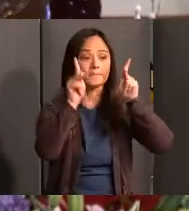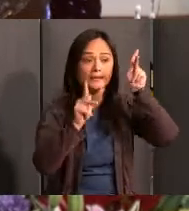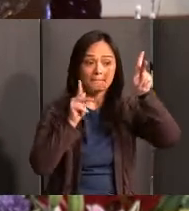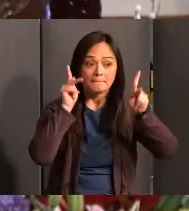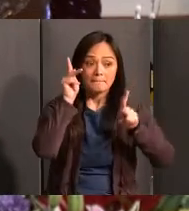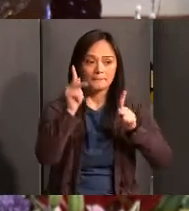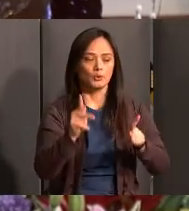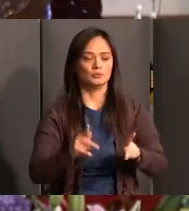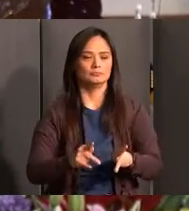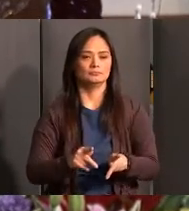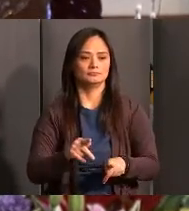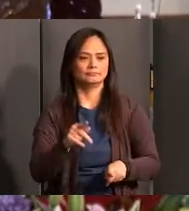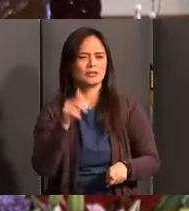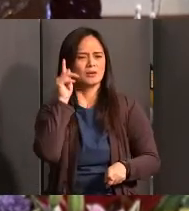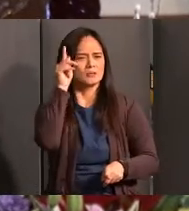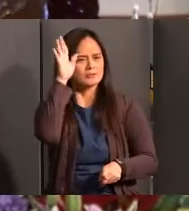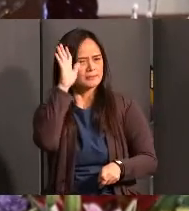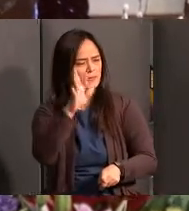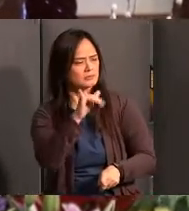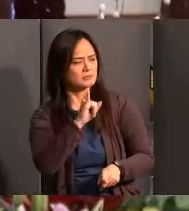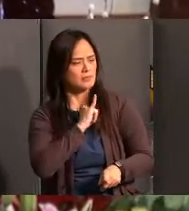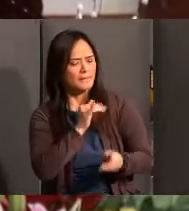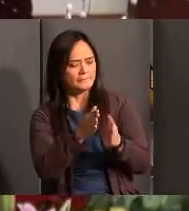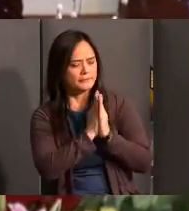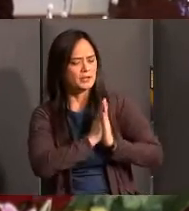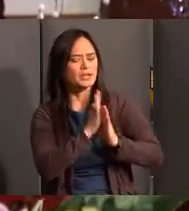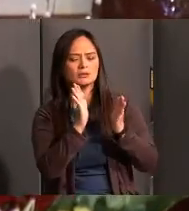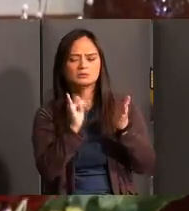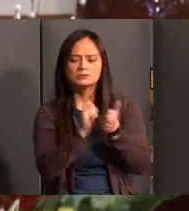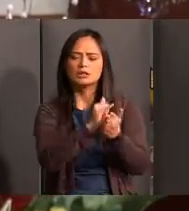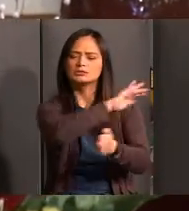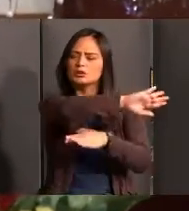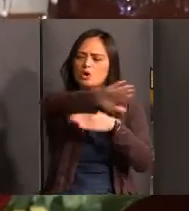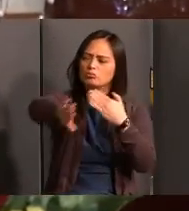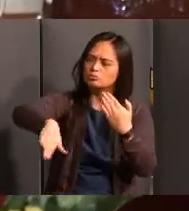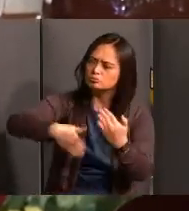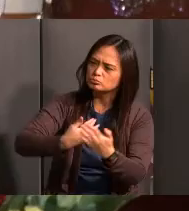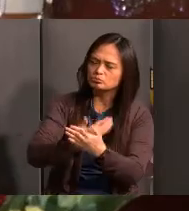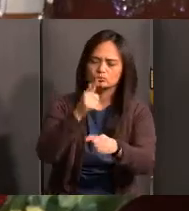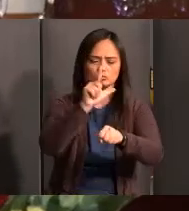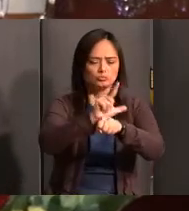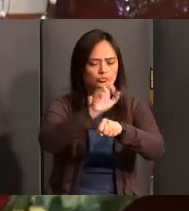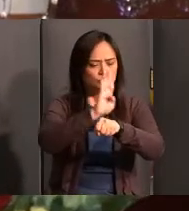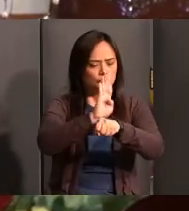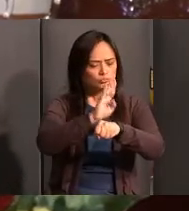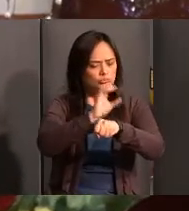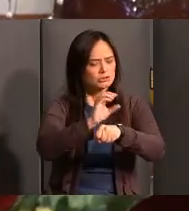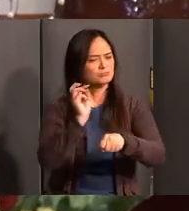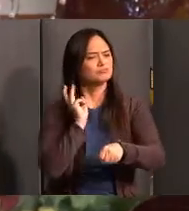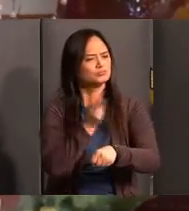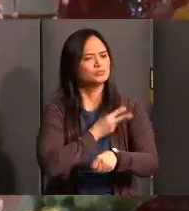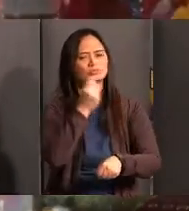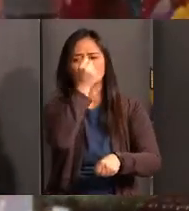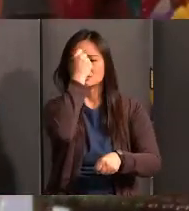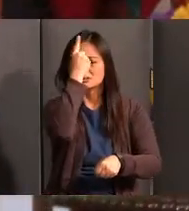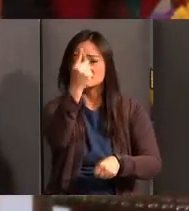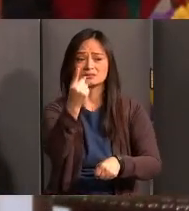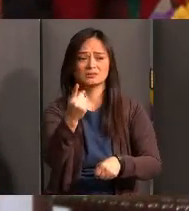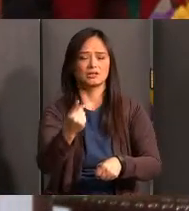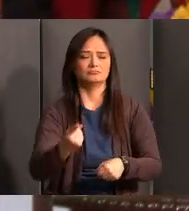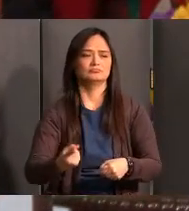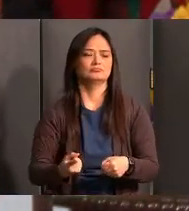And I pray that lahat tayo sa Lighthouse would realize this. Kung kaya nga even the Apostle